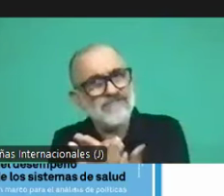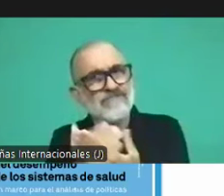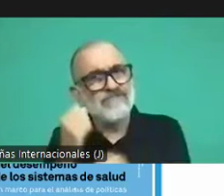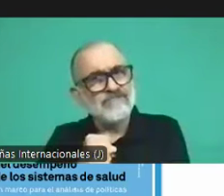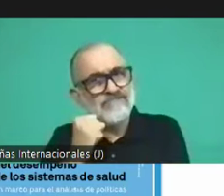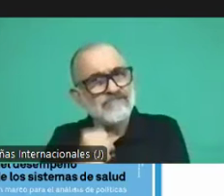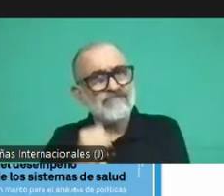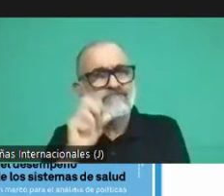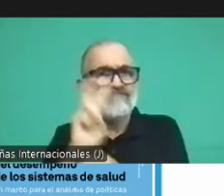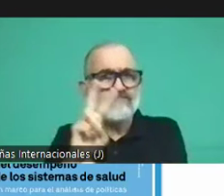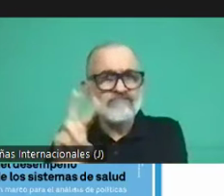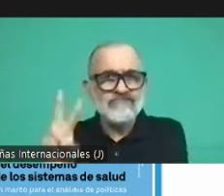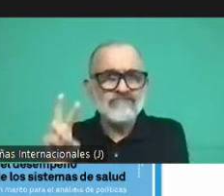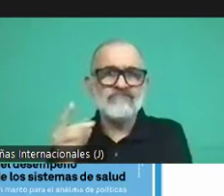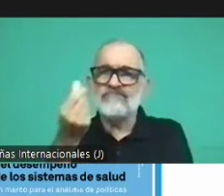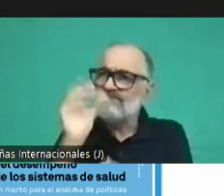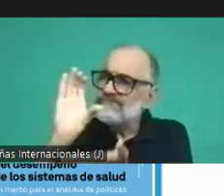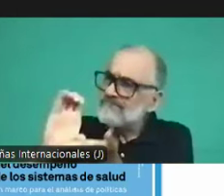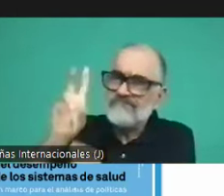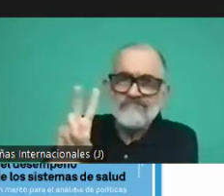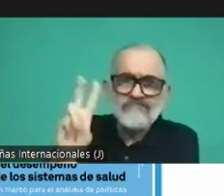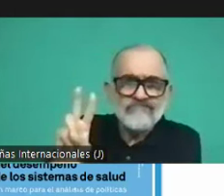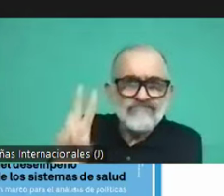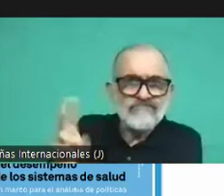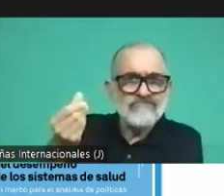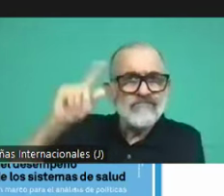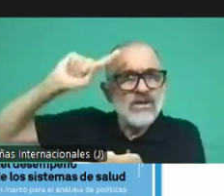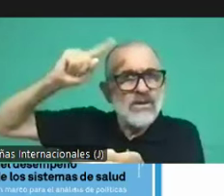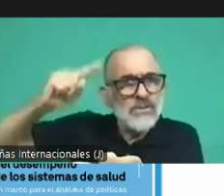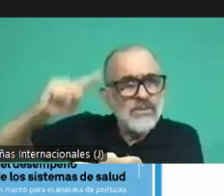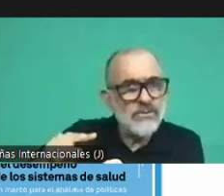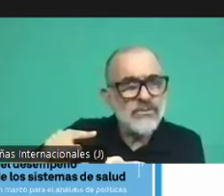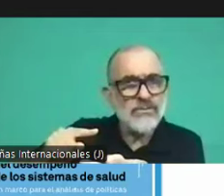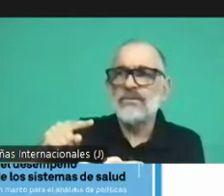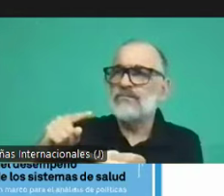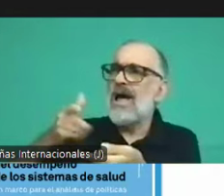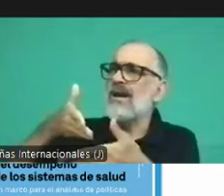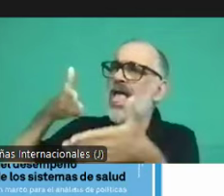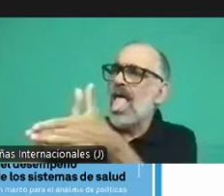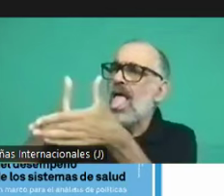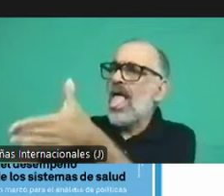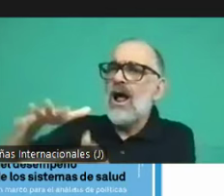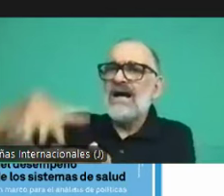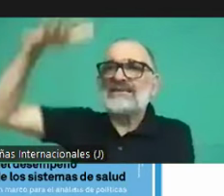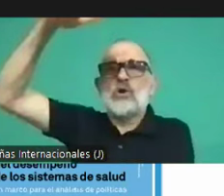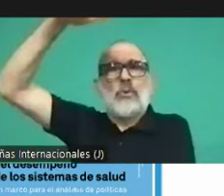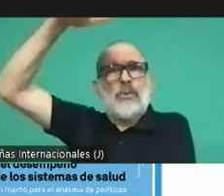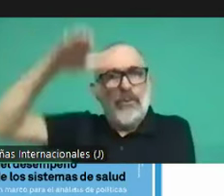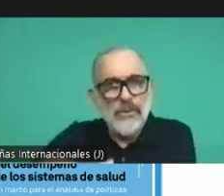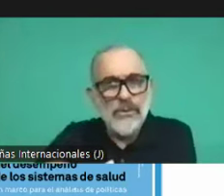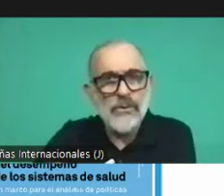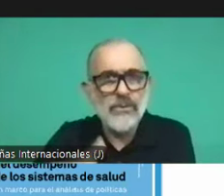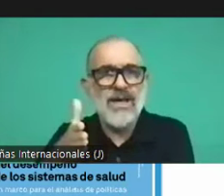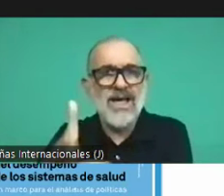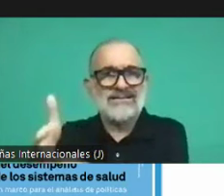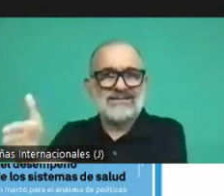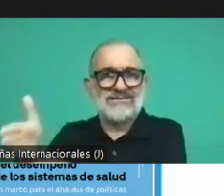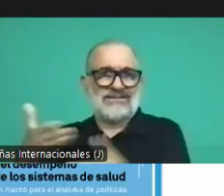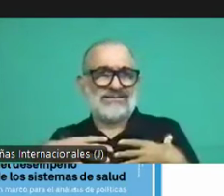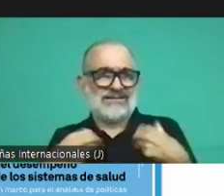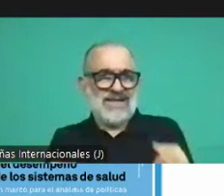protection reducción analysis del with resto de las reduction barreras al of the acceso a los servicios remaining de salud, barriers como las barreras for access to healthcare organizacionales, services, such